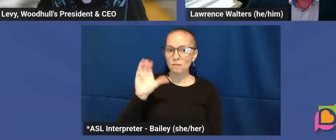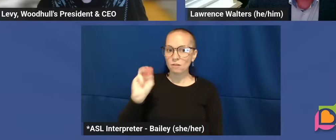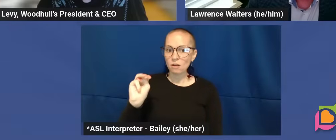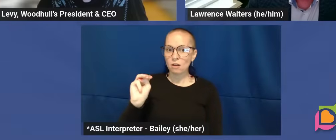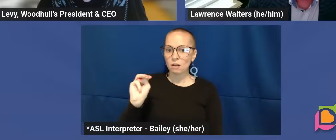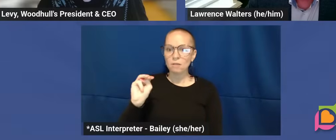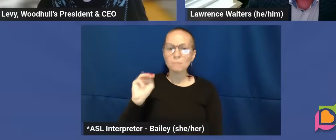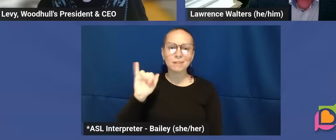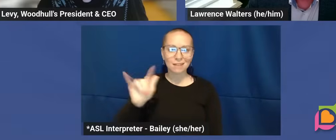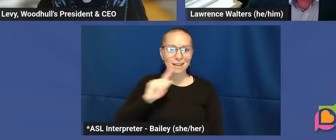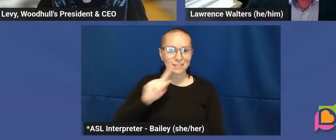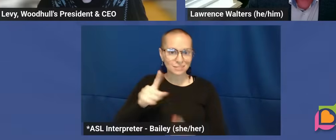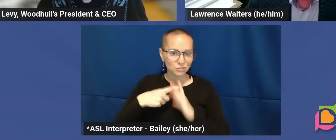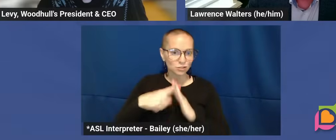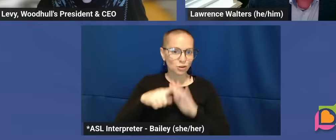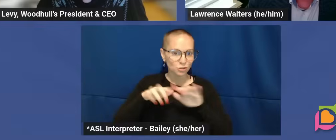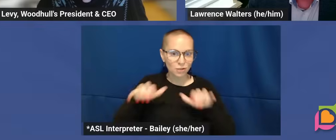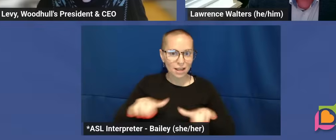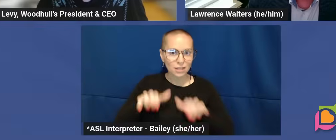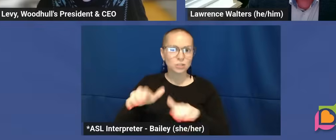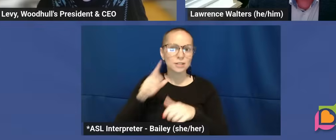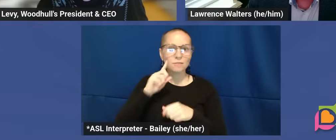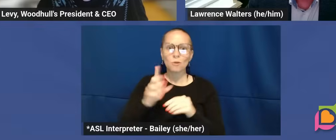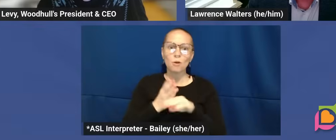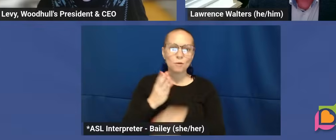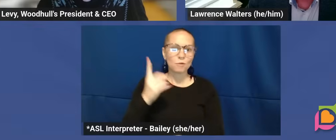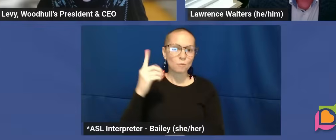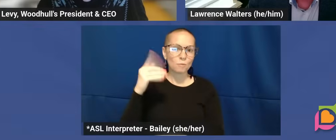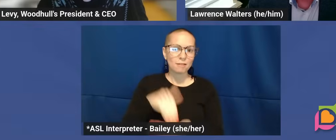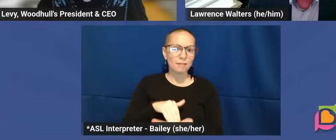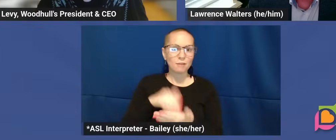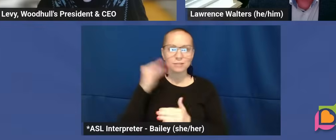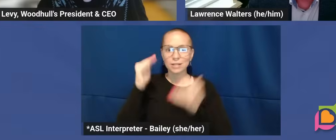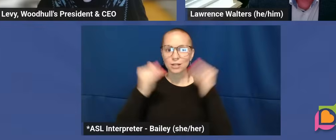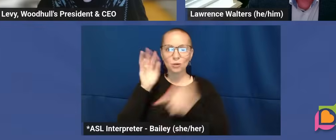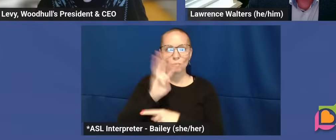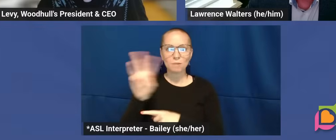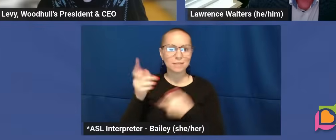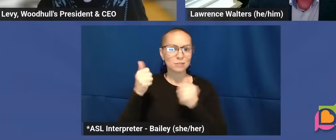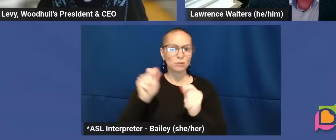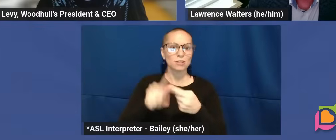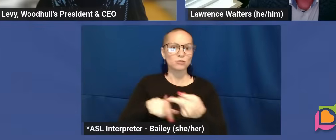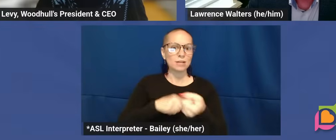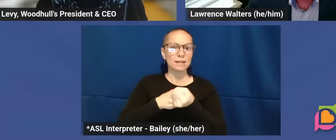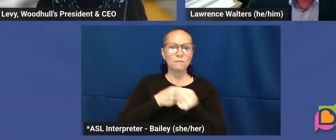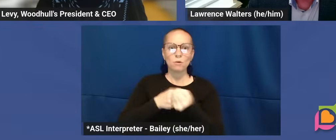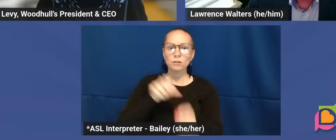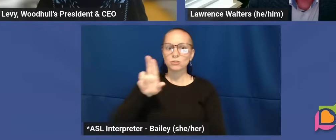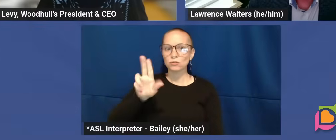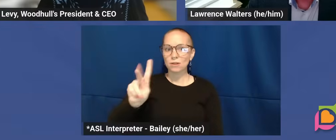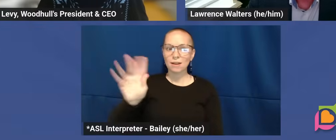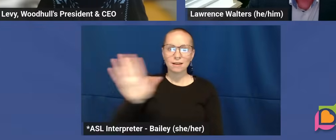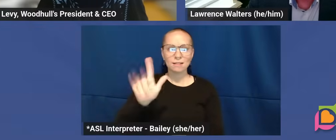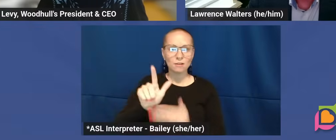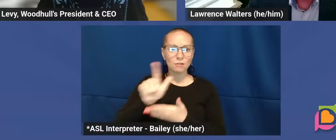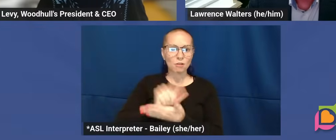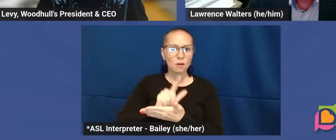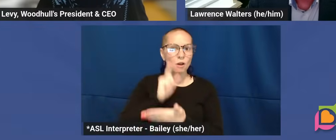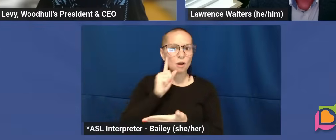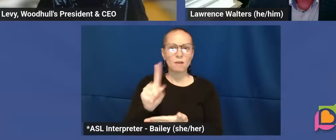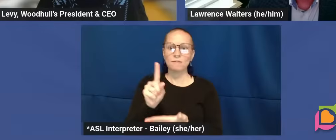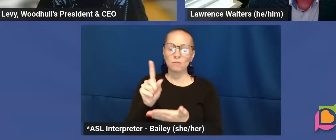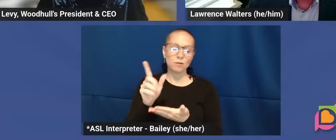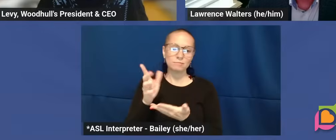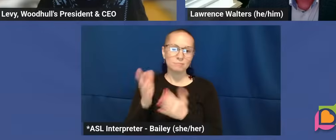is taking action against over 1,000 adult websites and trying to enforce the UK law on operators throughout the